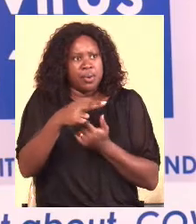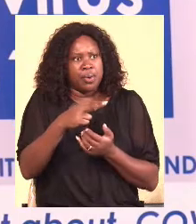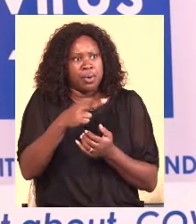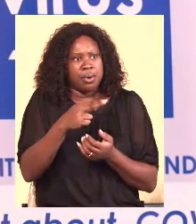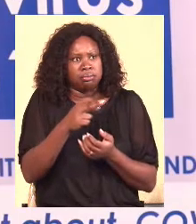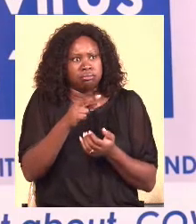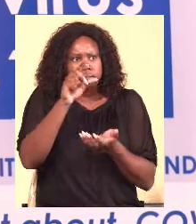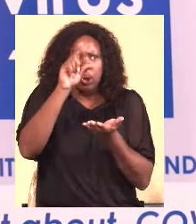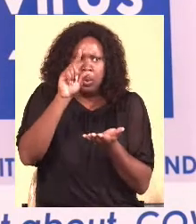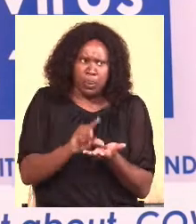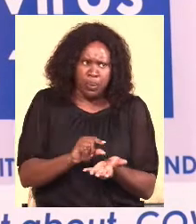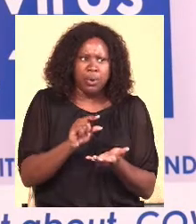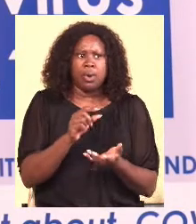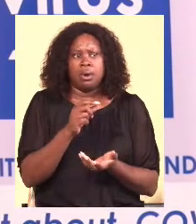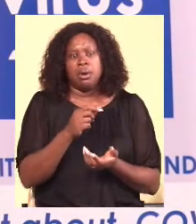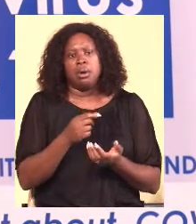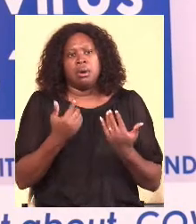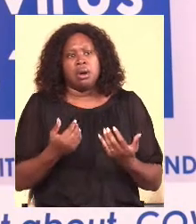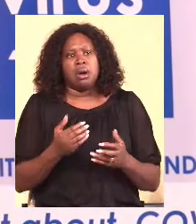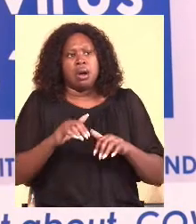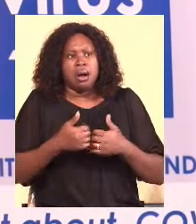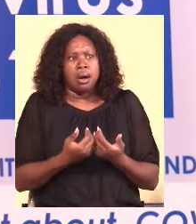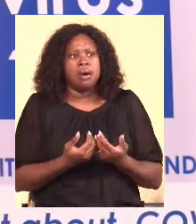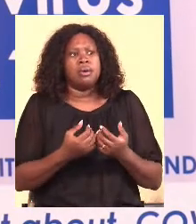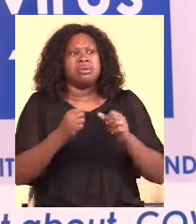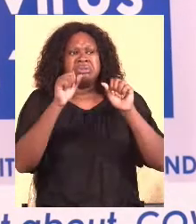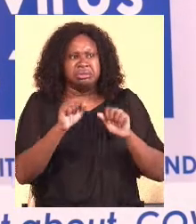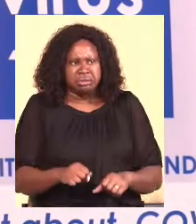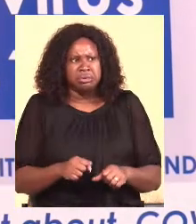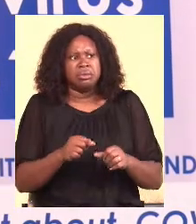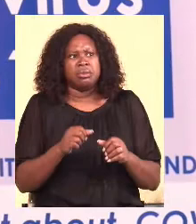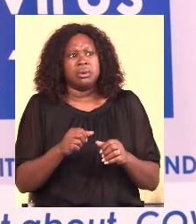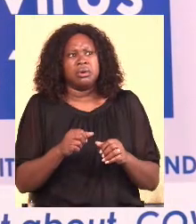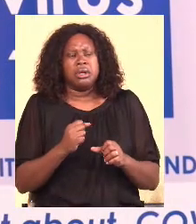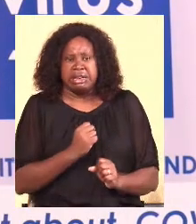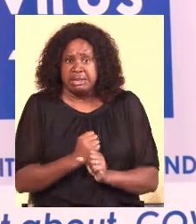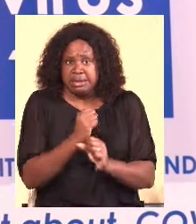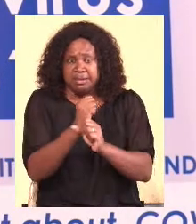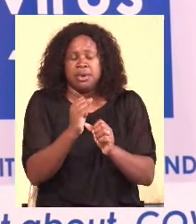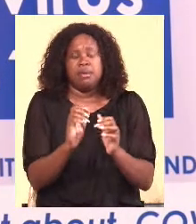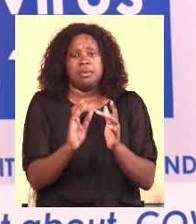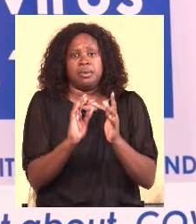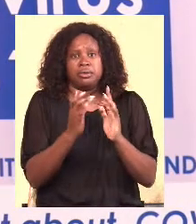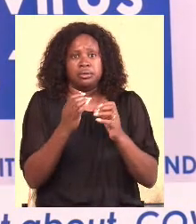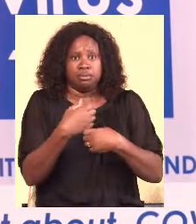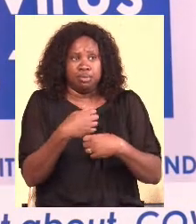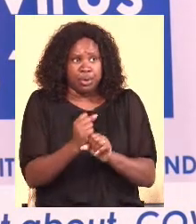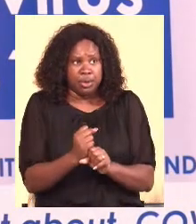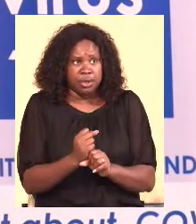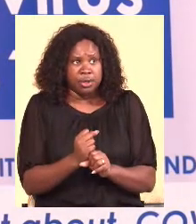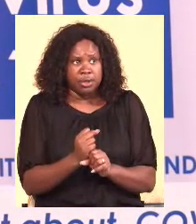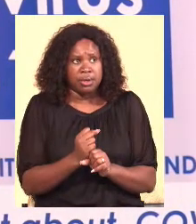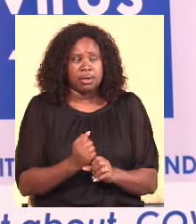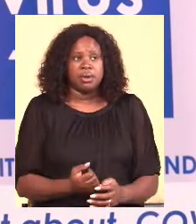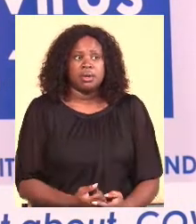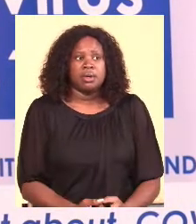quarter. So in terms of affordability and sustainability of this online project, how sustainable is